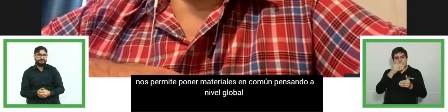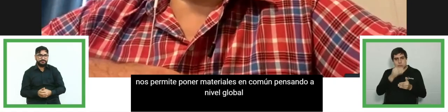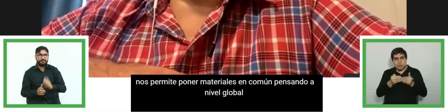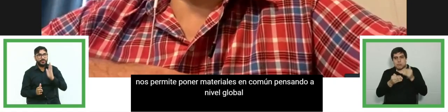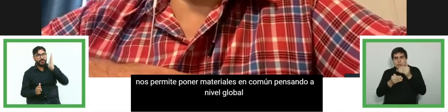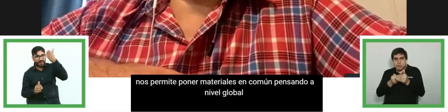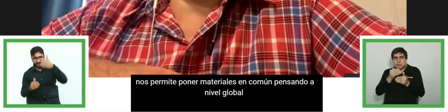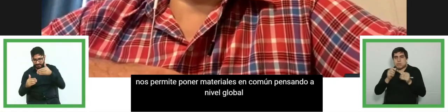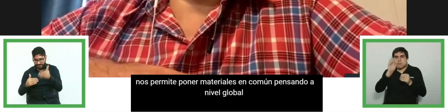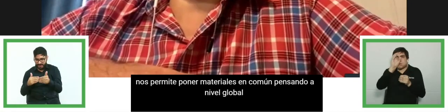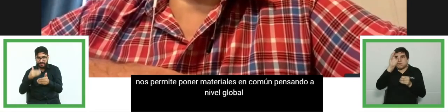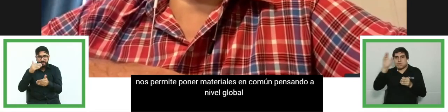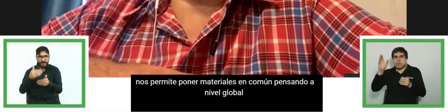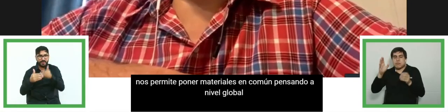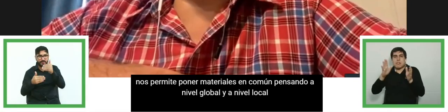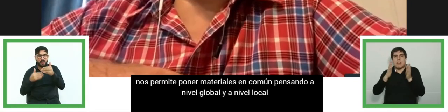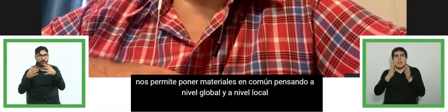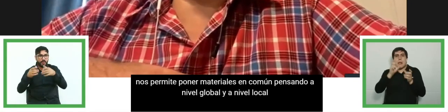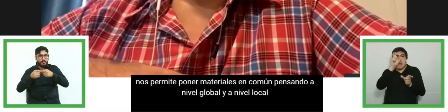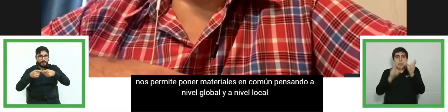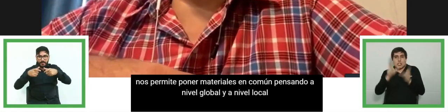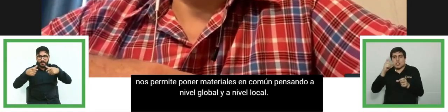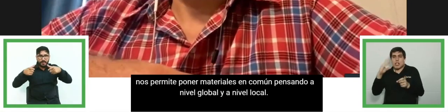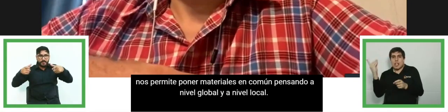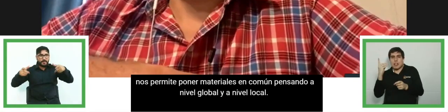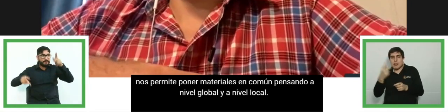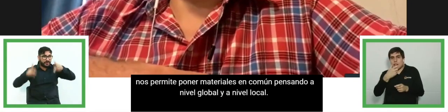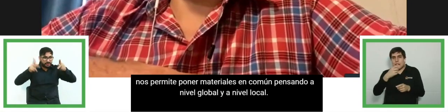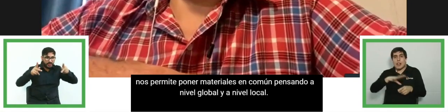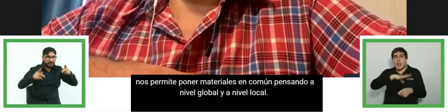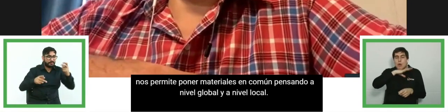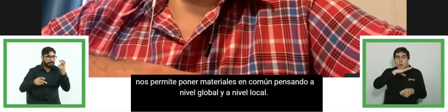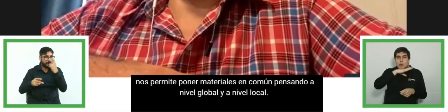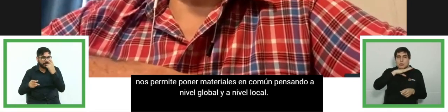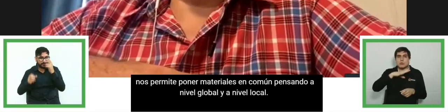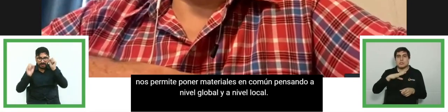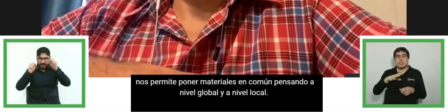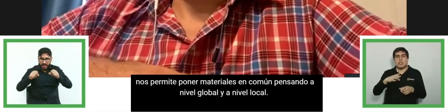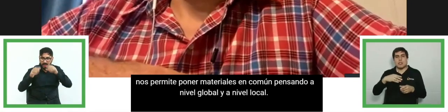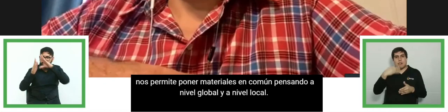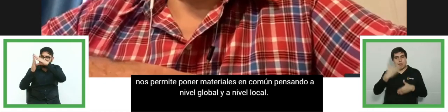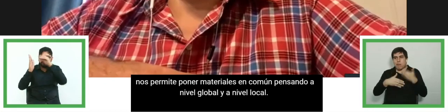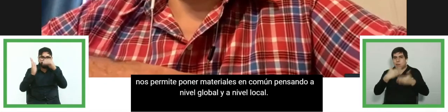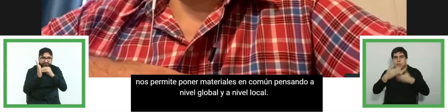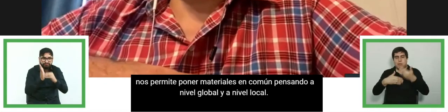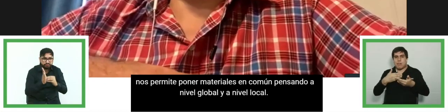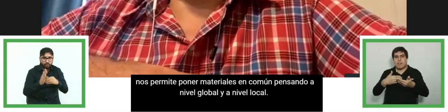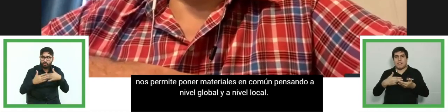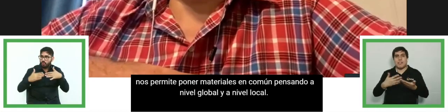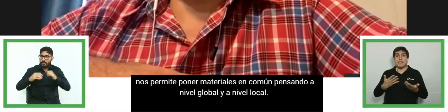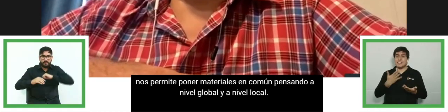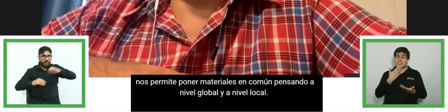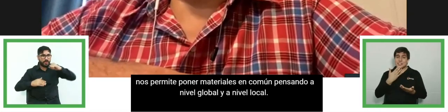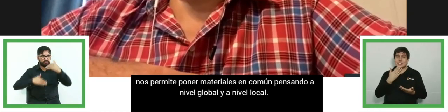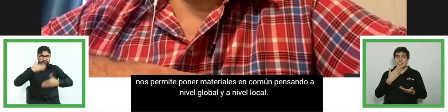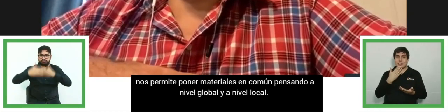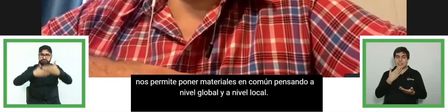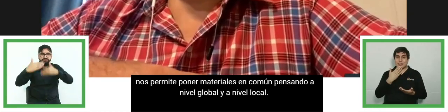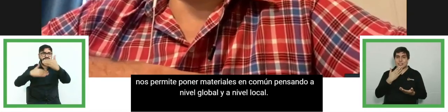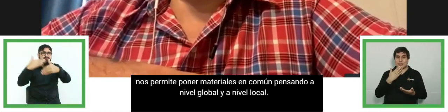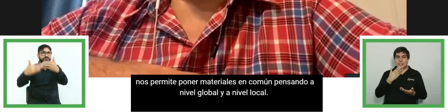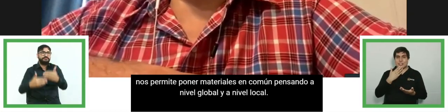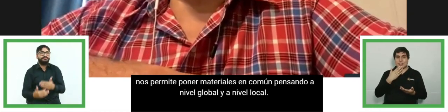the impact of in people that could reach has been enormous. And also it was the